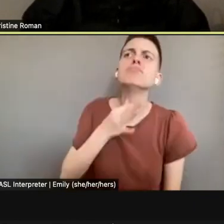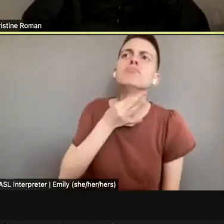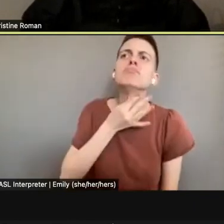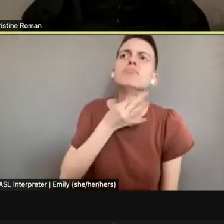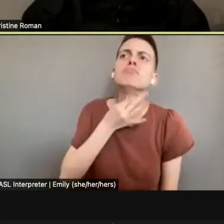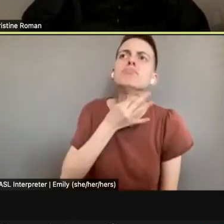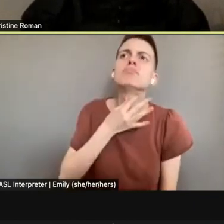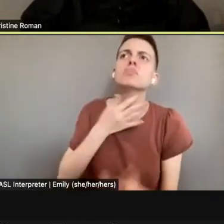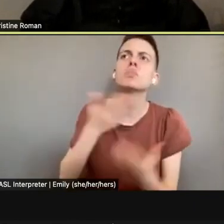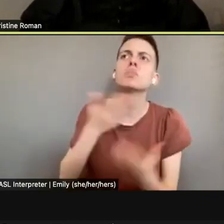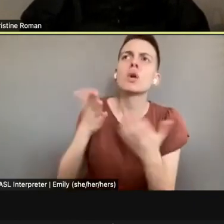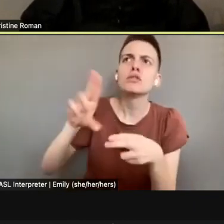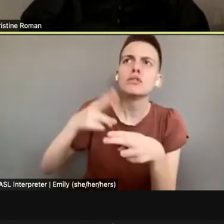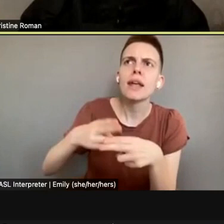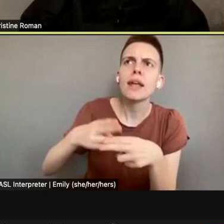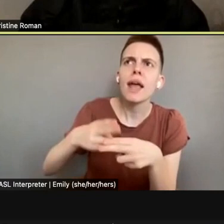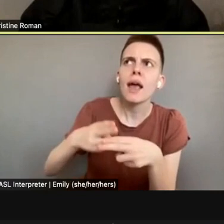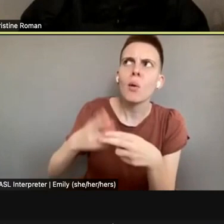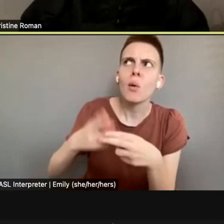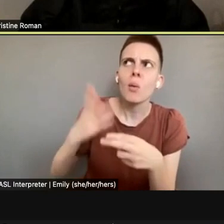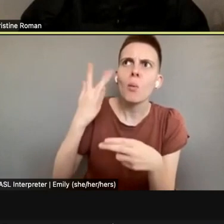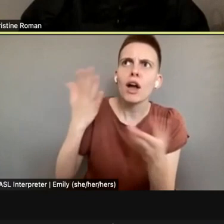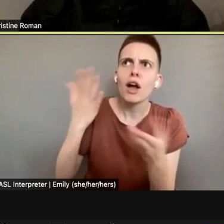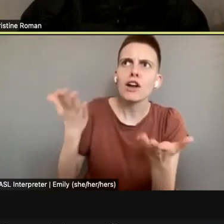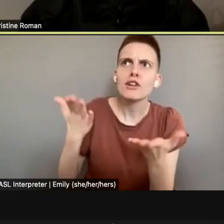you in my house?